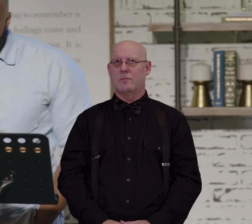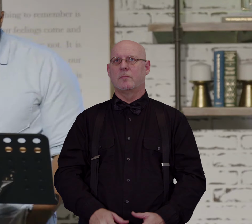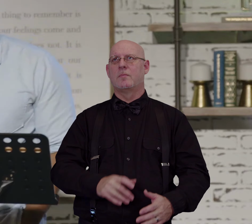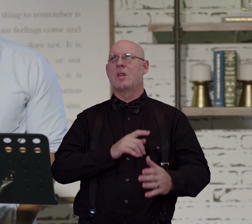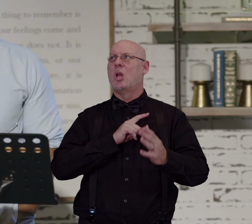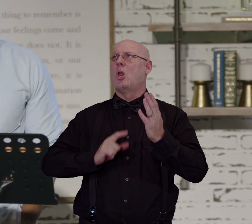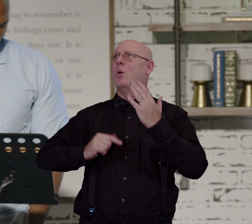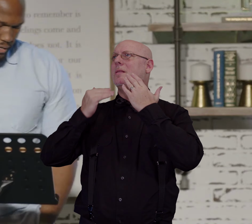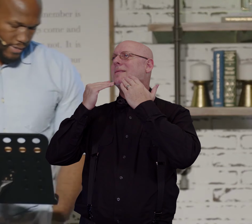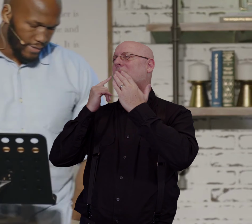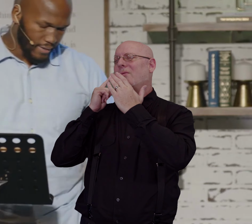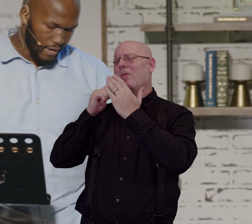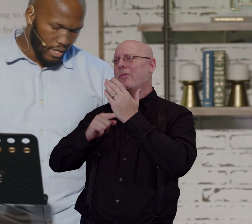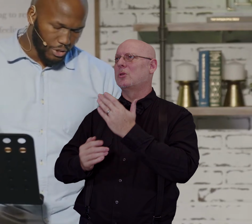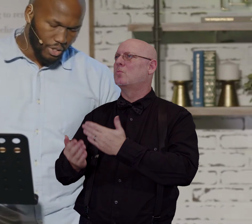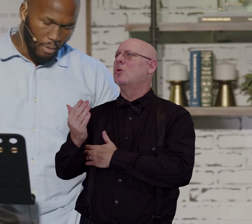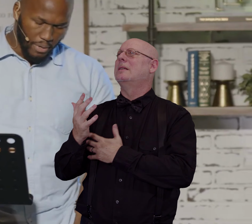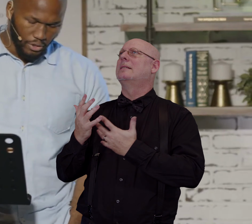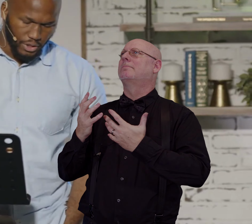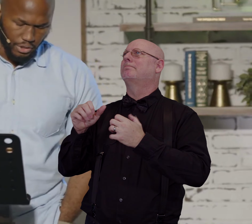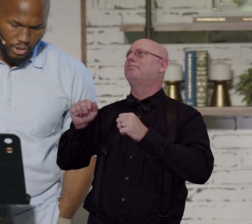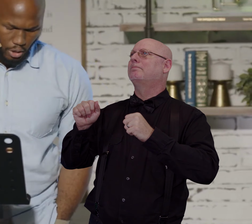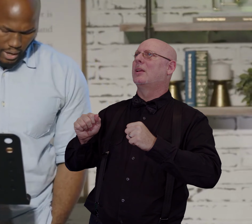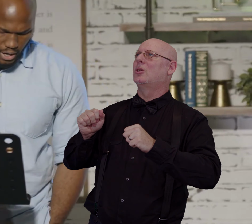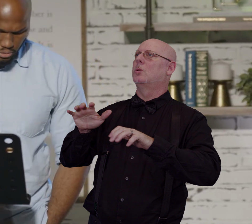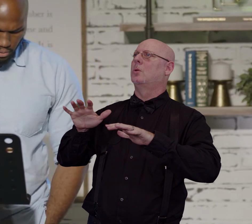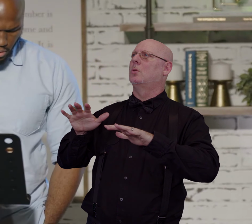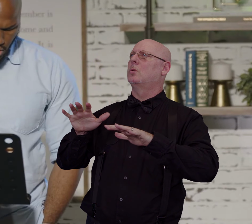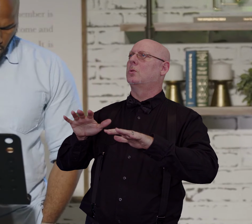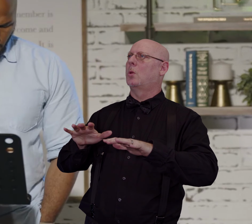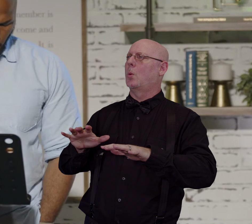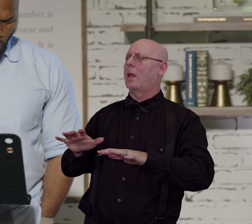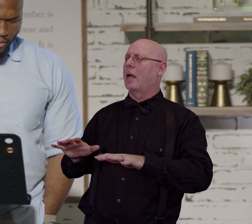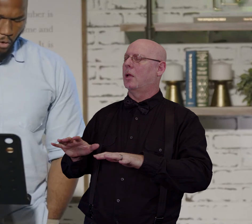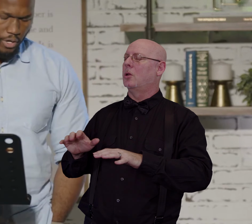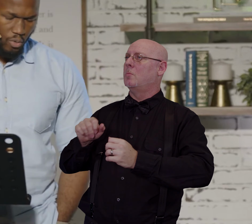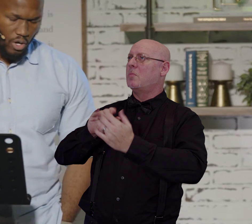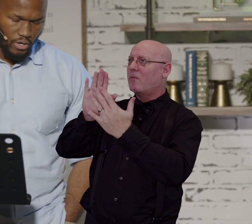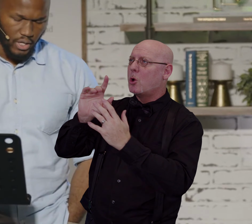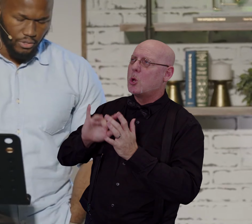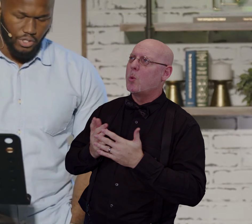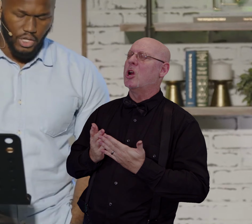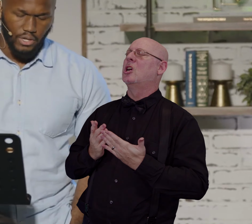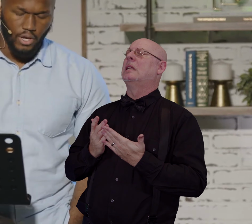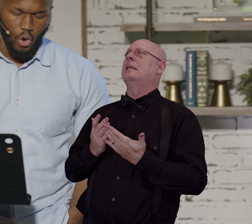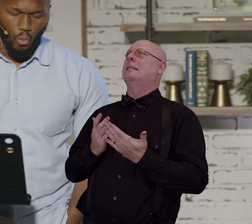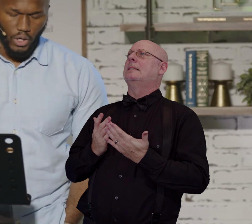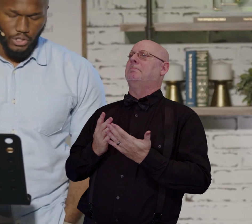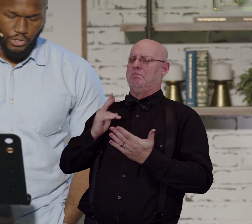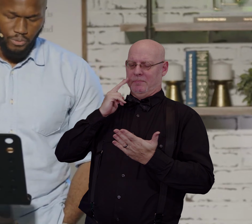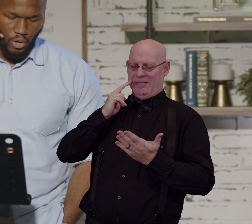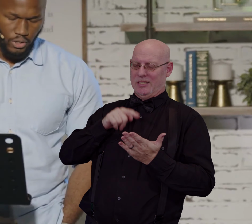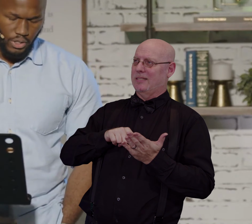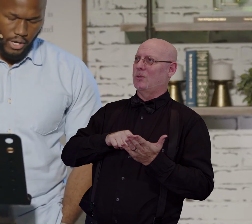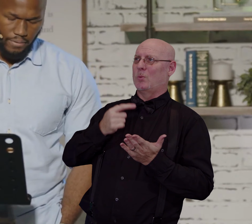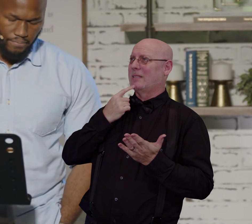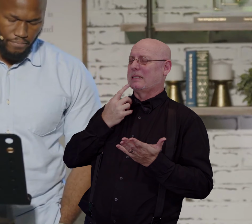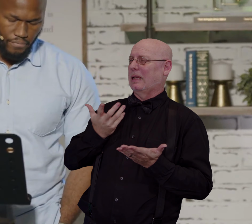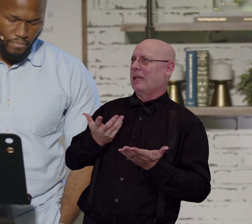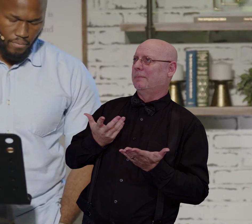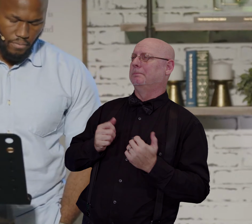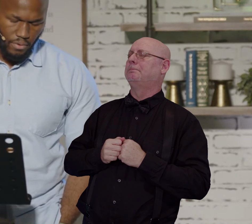Lord, we thank you for this morning and just the ability to slow down, to go before your word and see what does your word